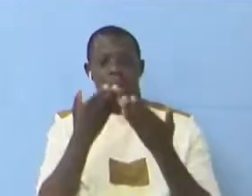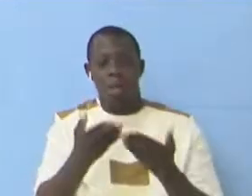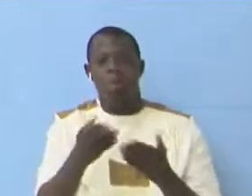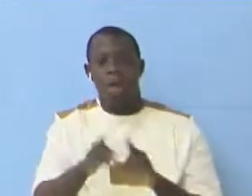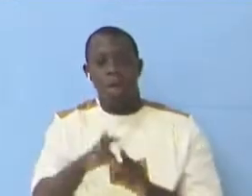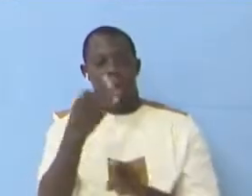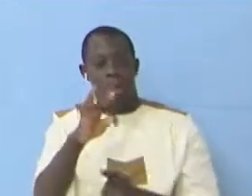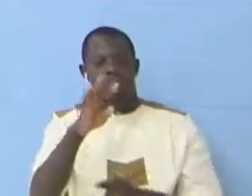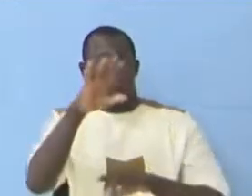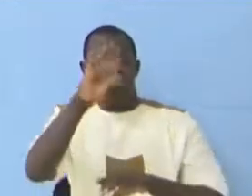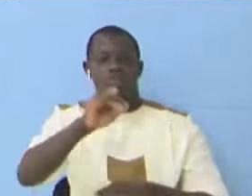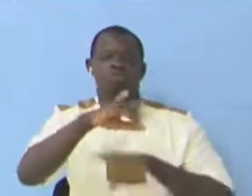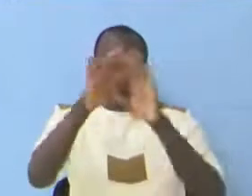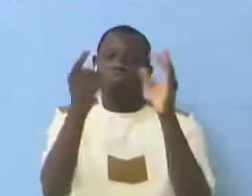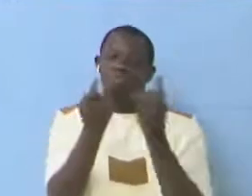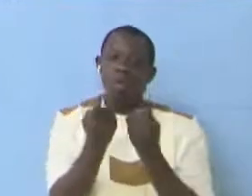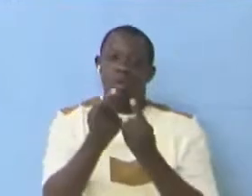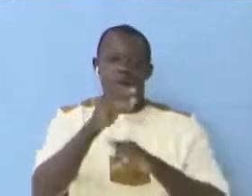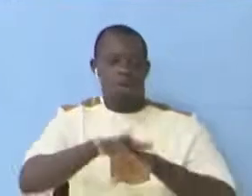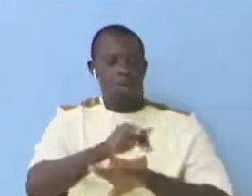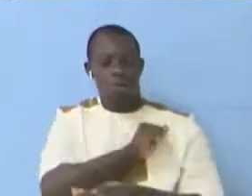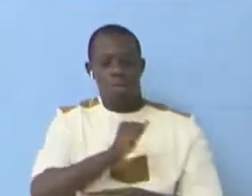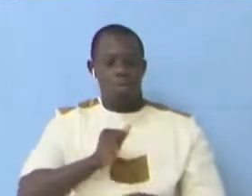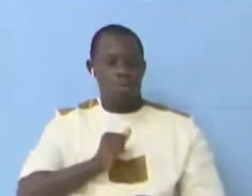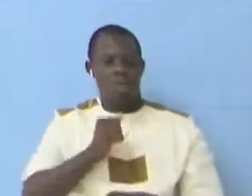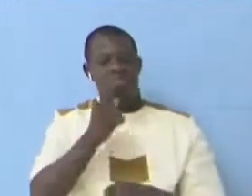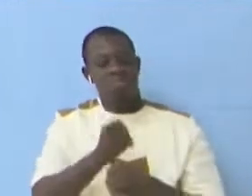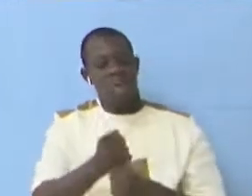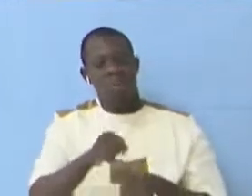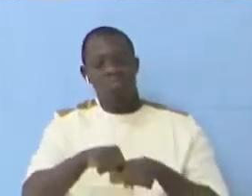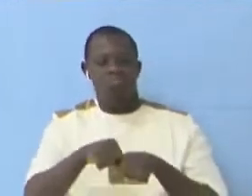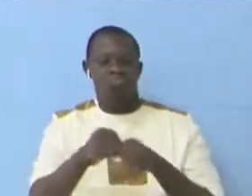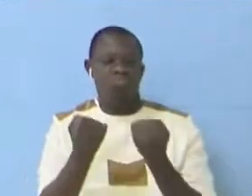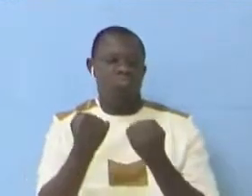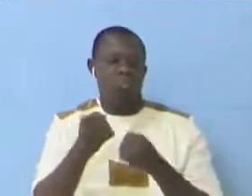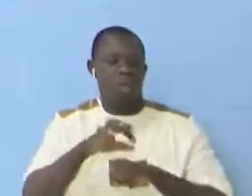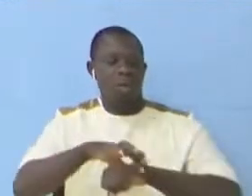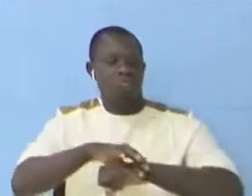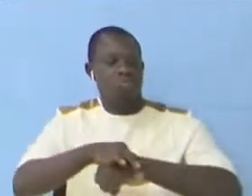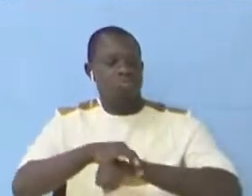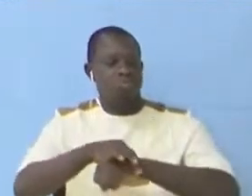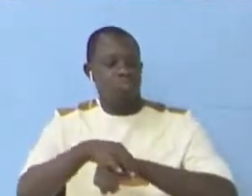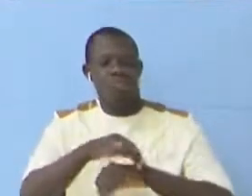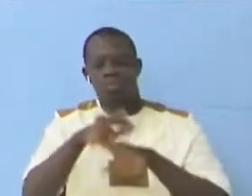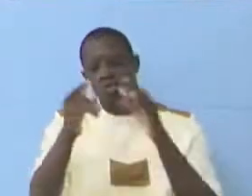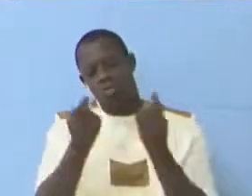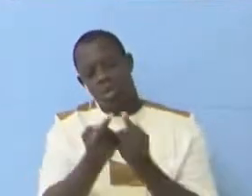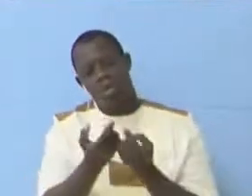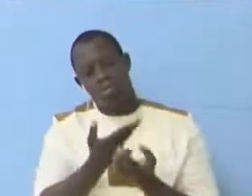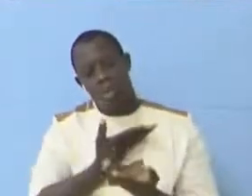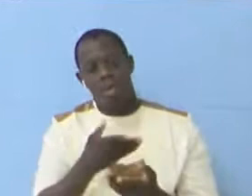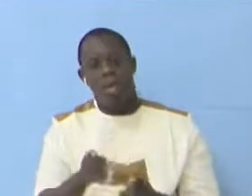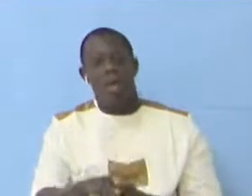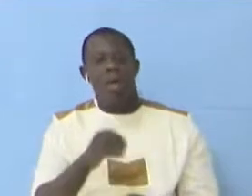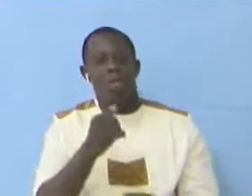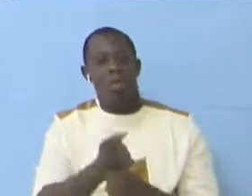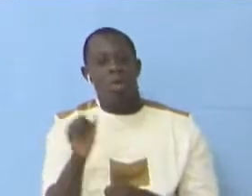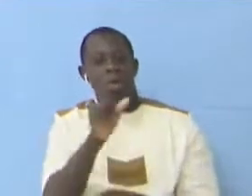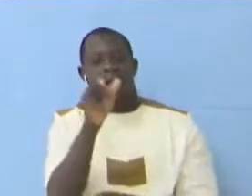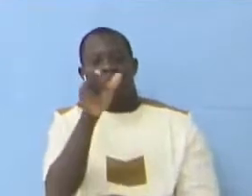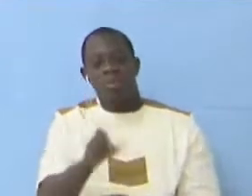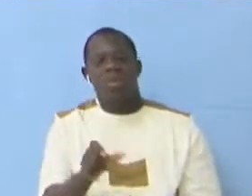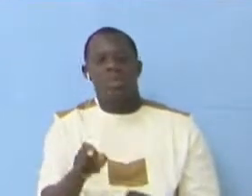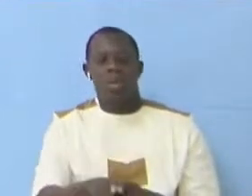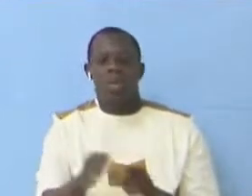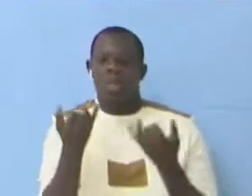trampling on us, they have broken our bones, dal gi ñoo dal ci suñ kaw dama nañ suñuy yax. amputated our